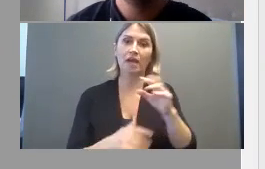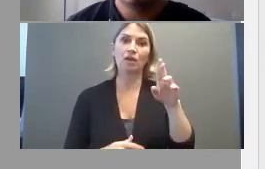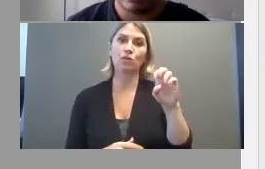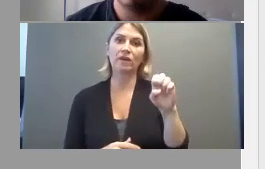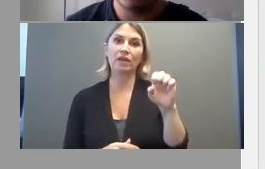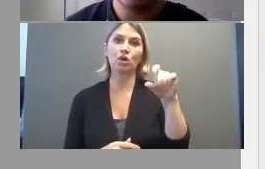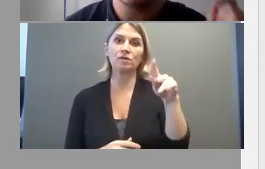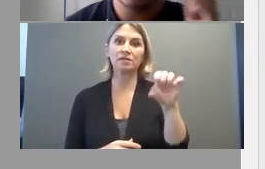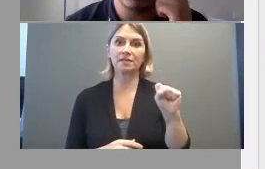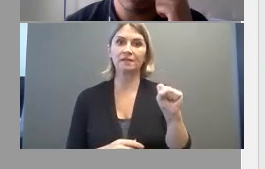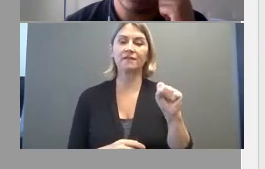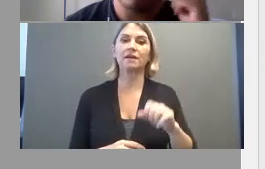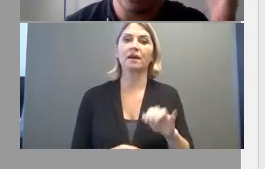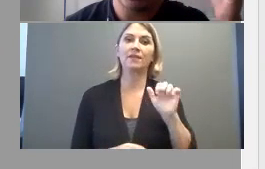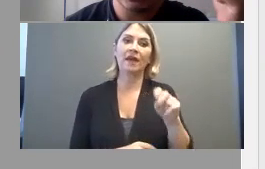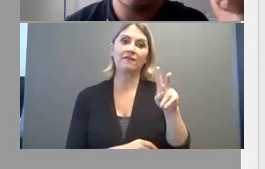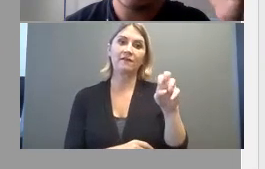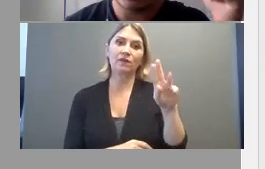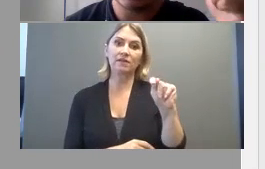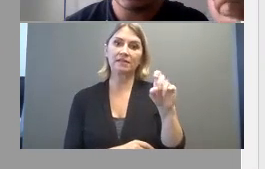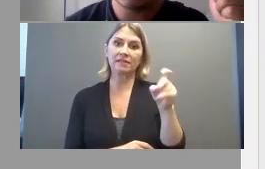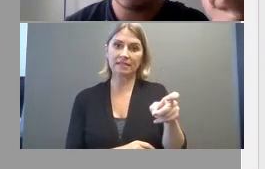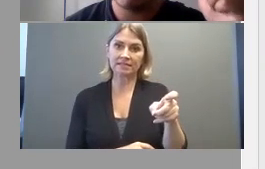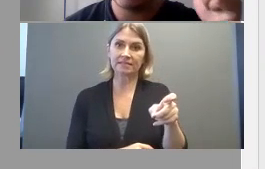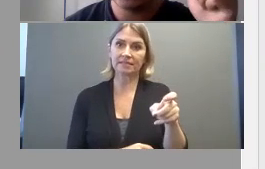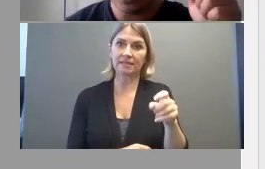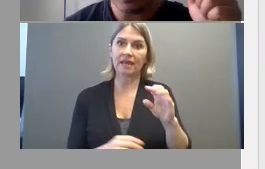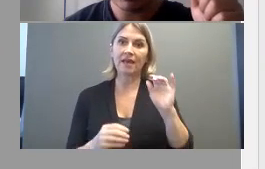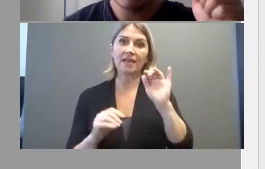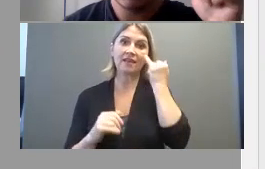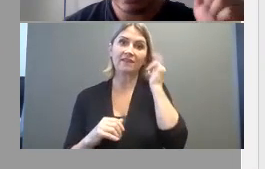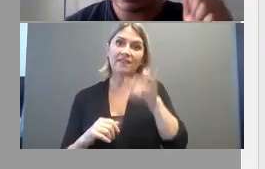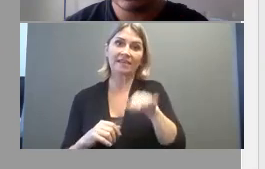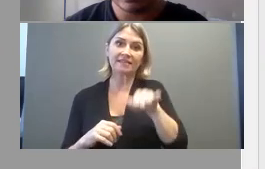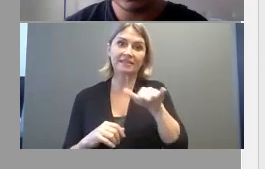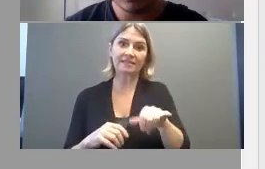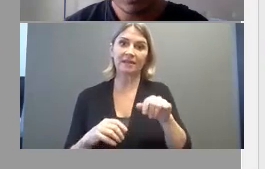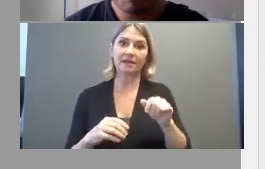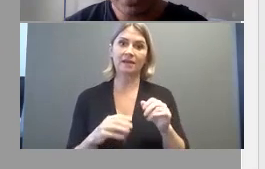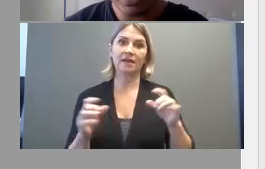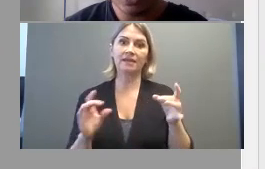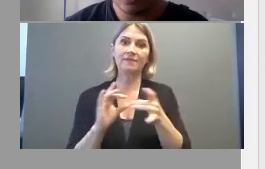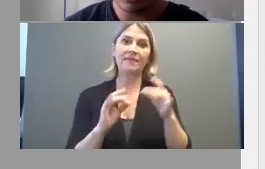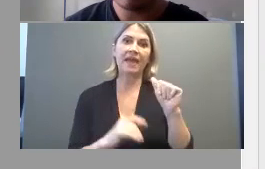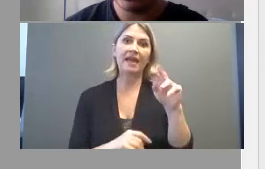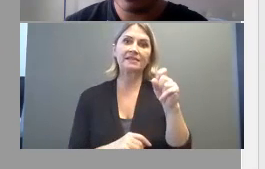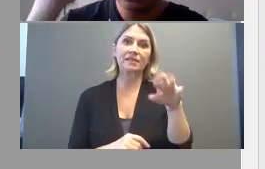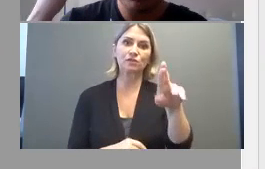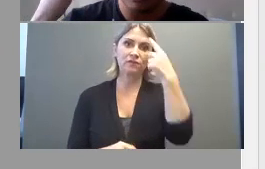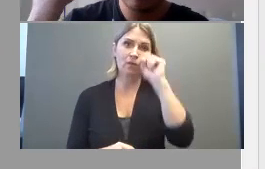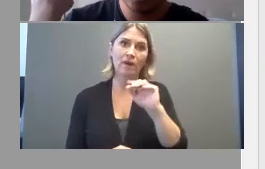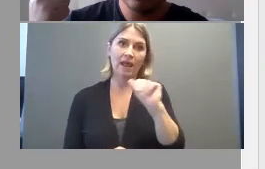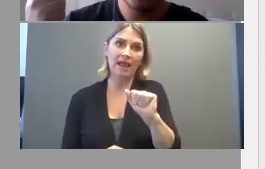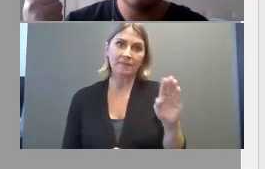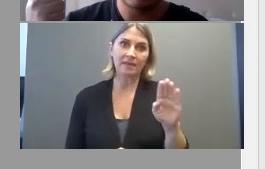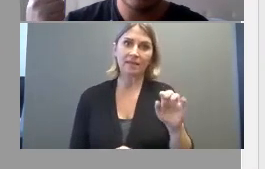strategy, vertex U, if vertex U is an ancestor of vertex V, in that scenario, pre-U or the pre-visit